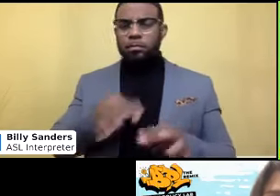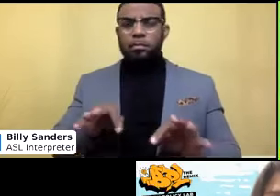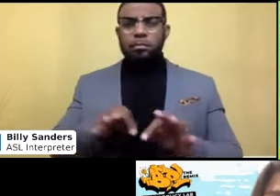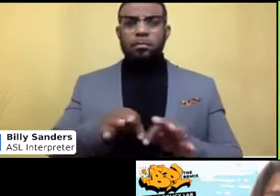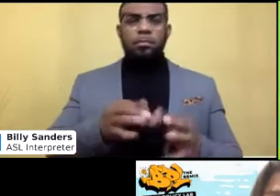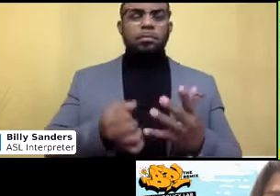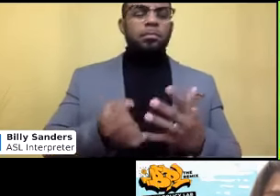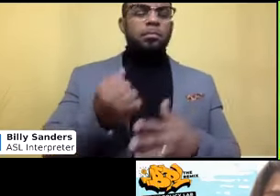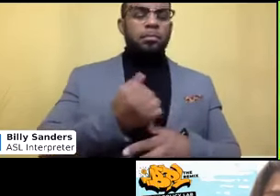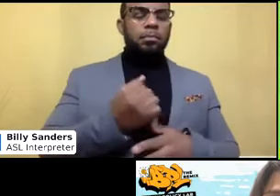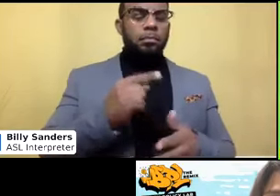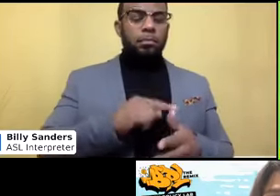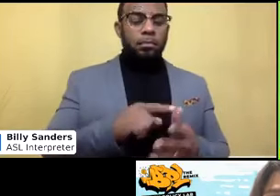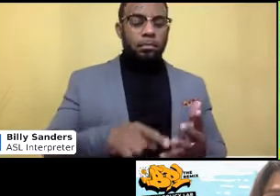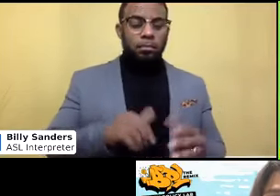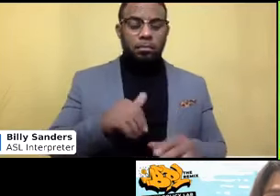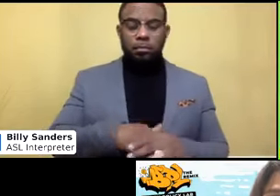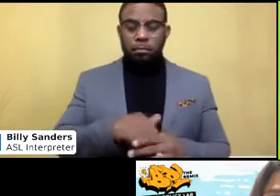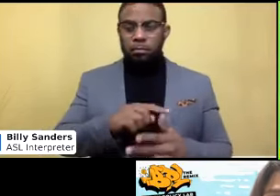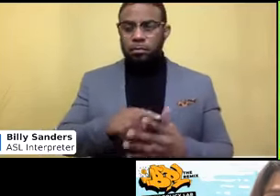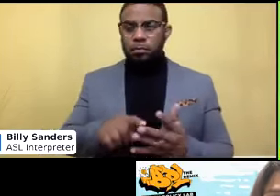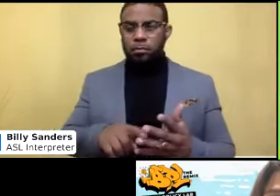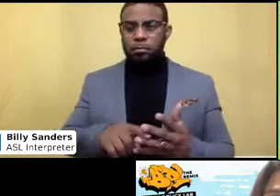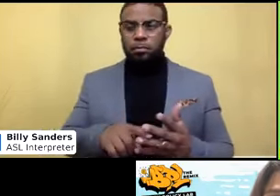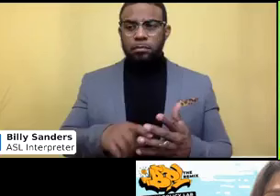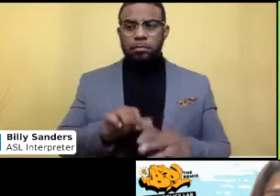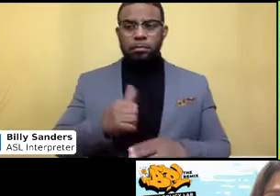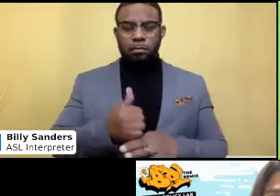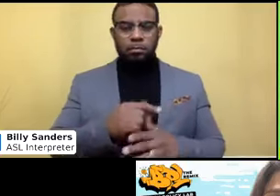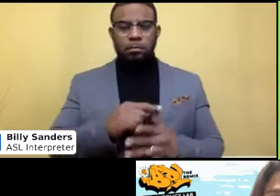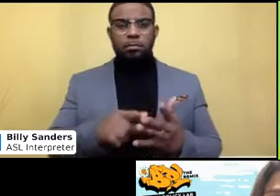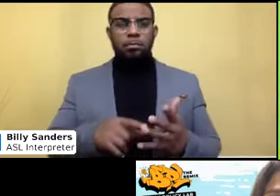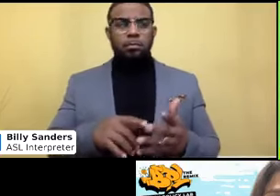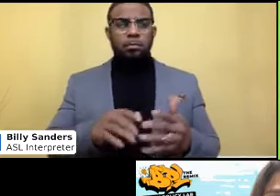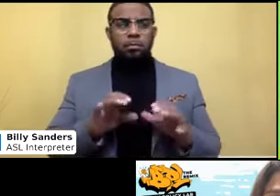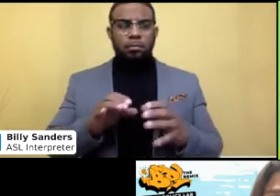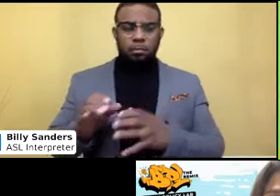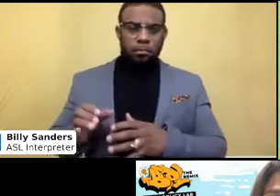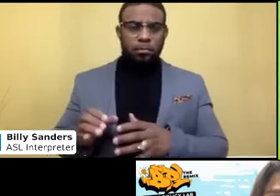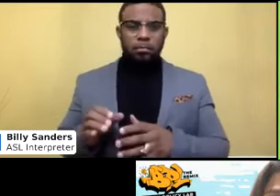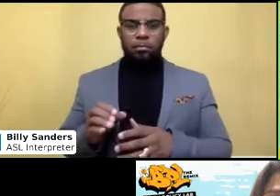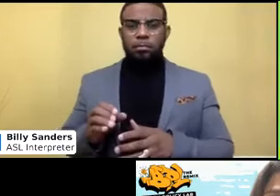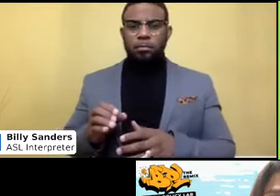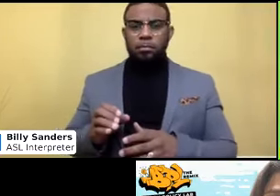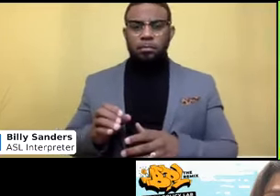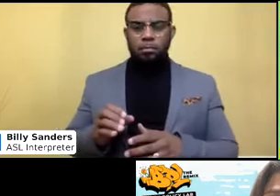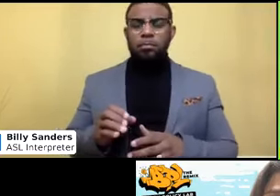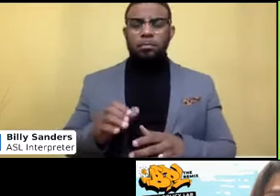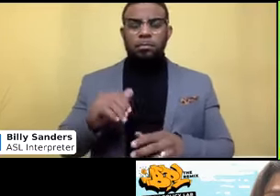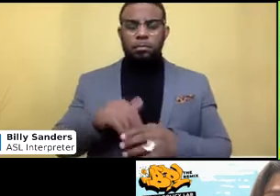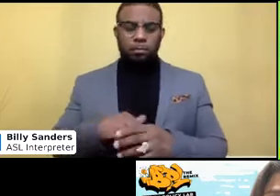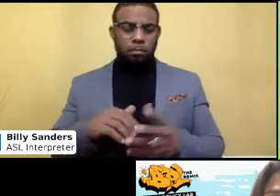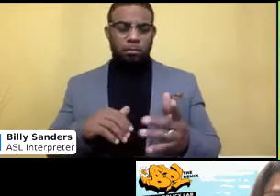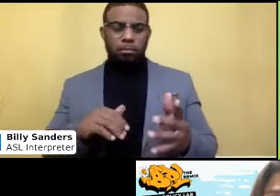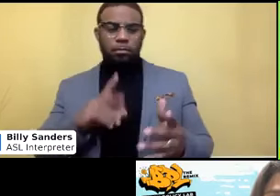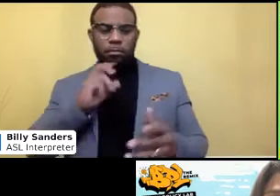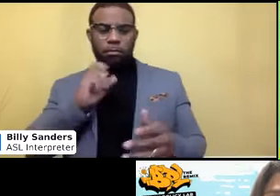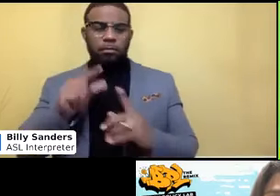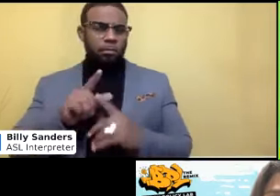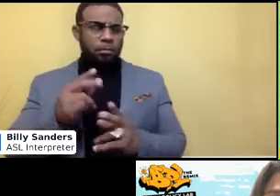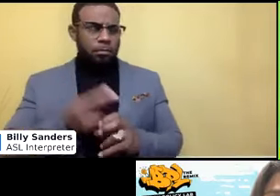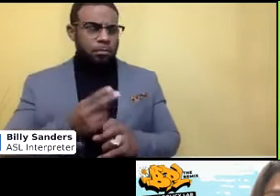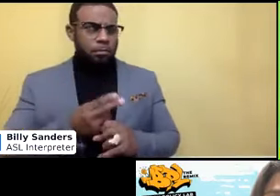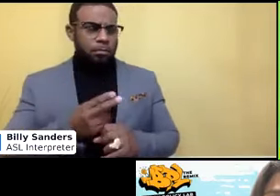The ranks of those in these formations, these groups, violent groups, and there was a word you used